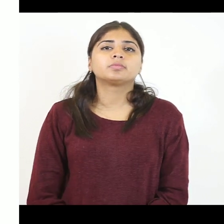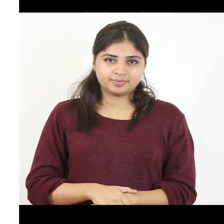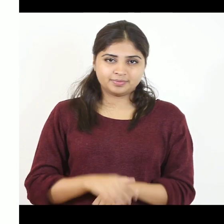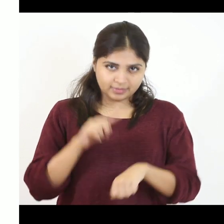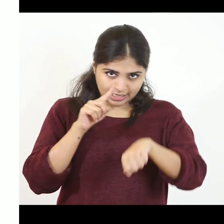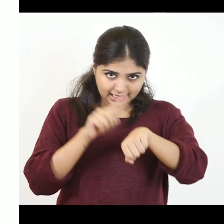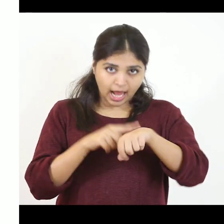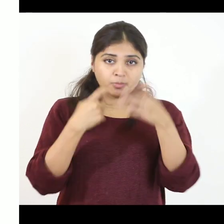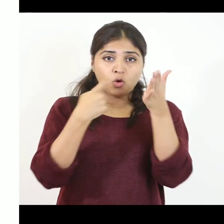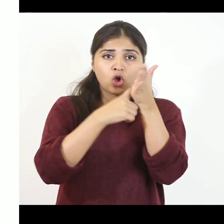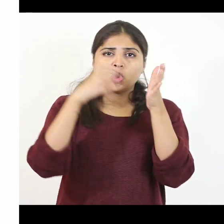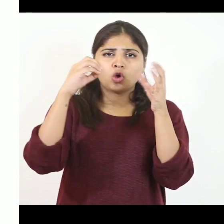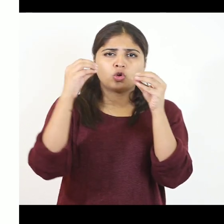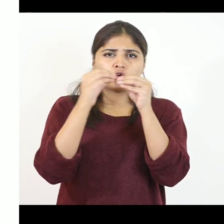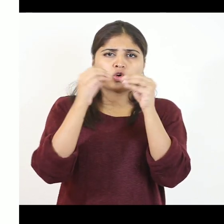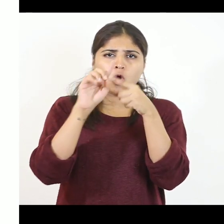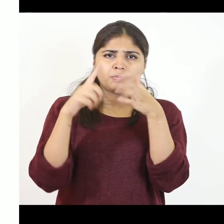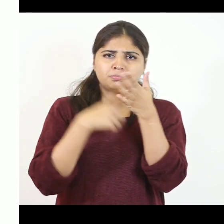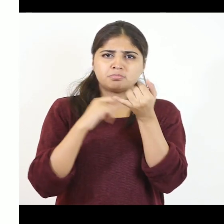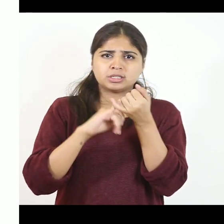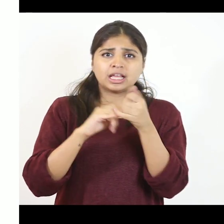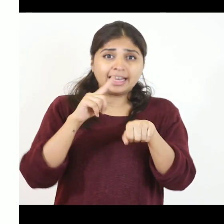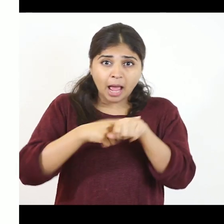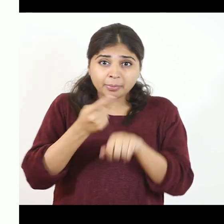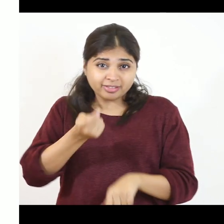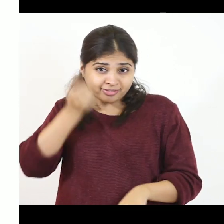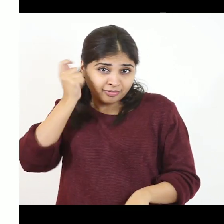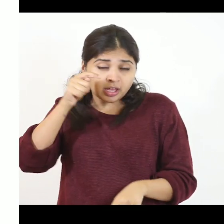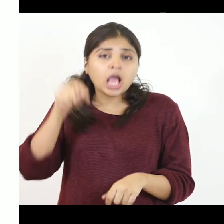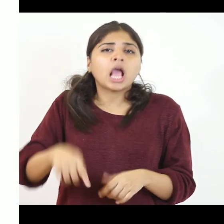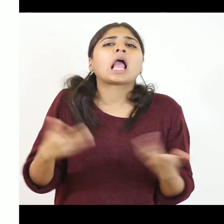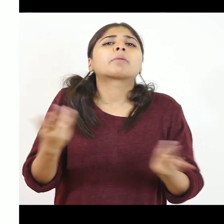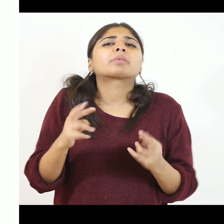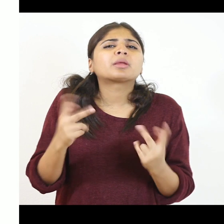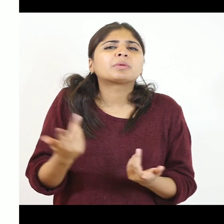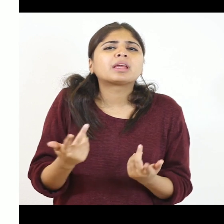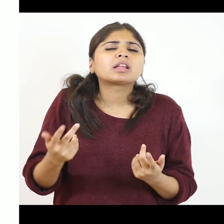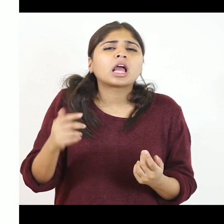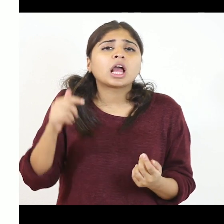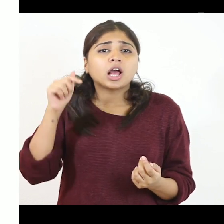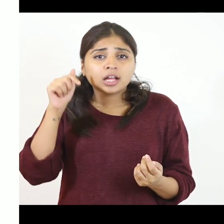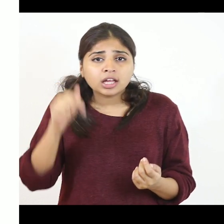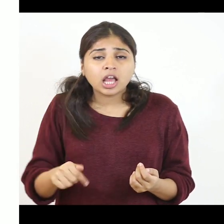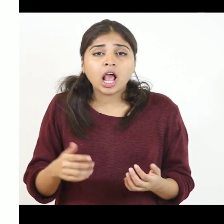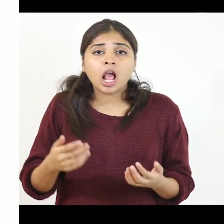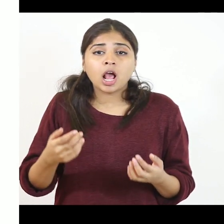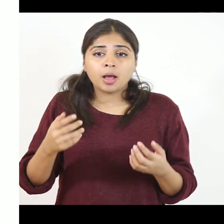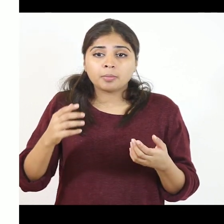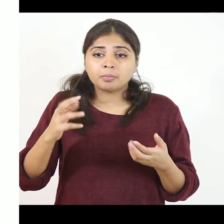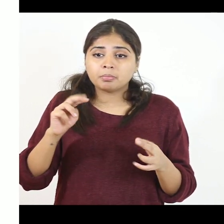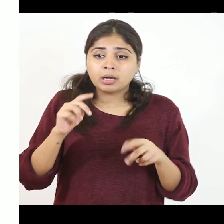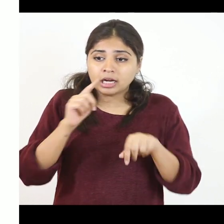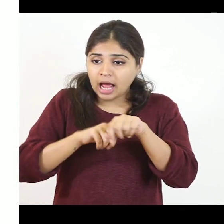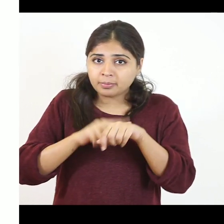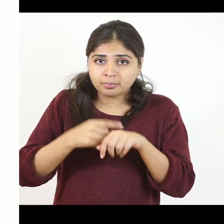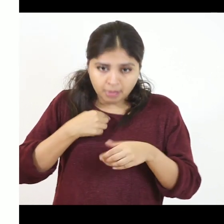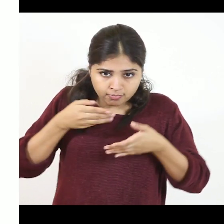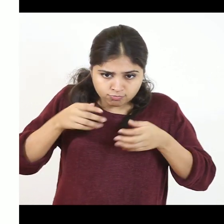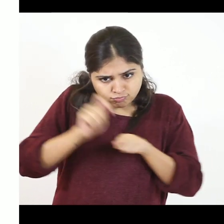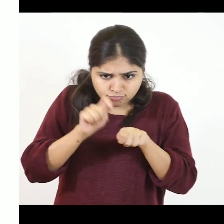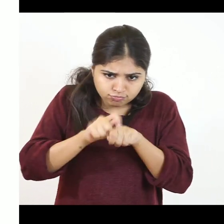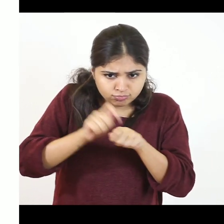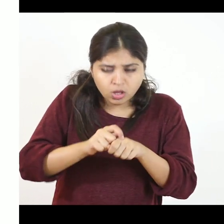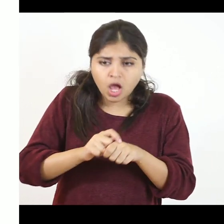Time robbers. Time robbers are those activities which create interruption at the workplace. These